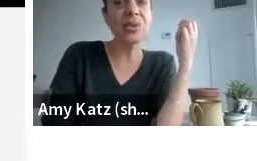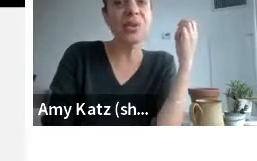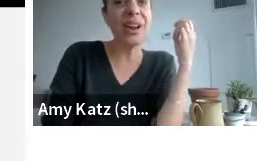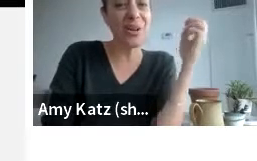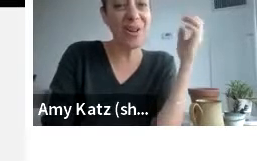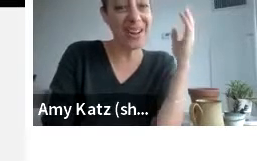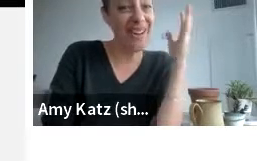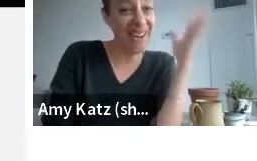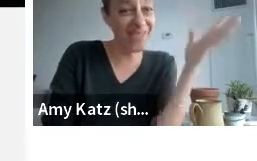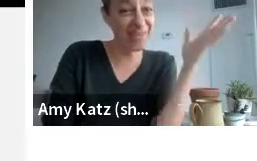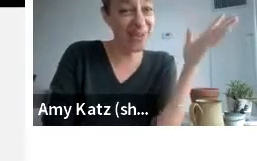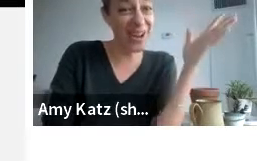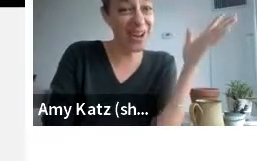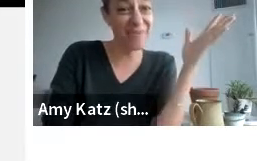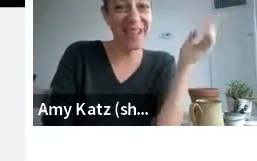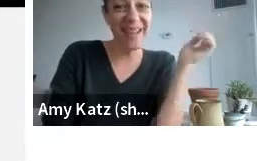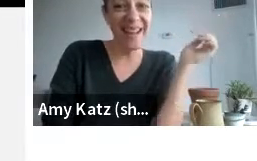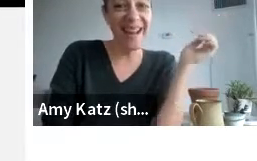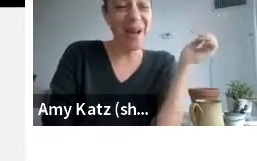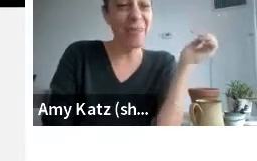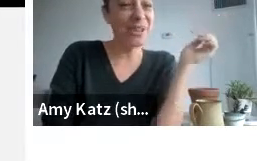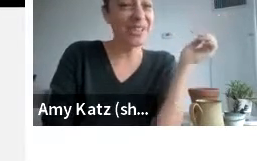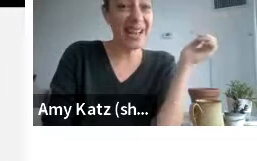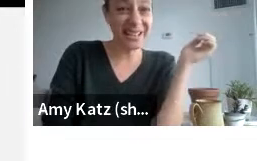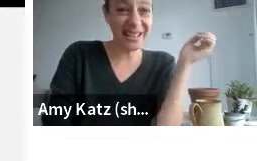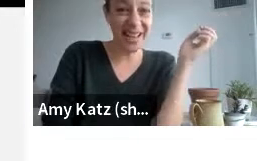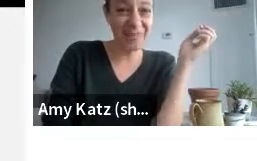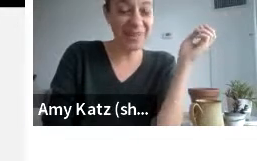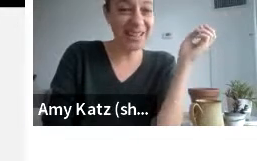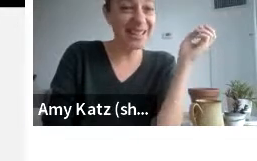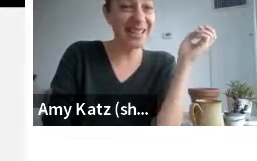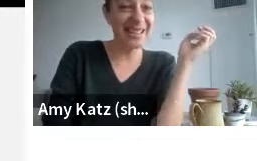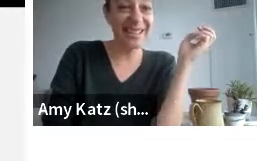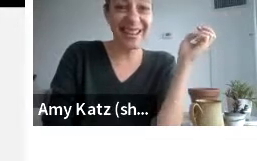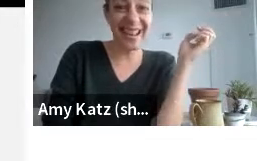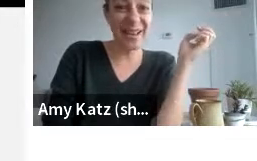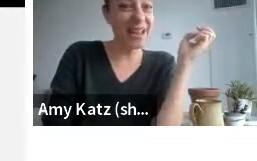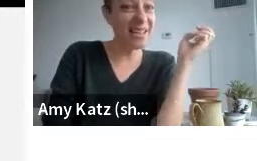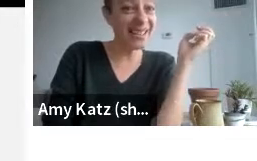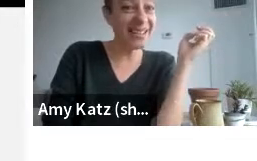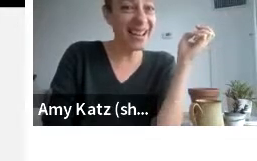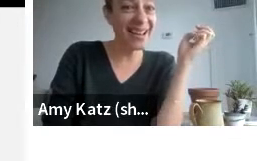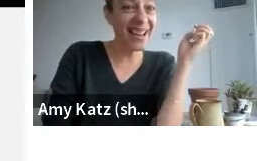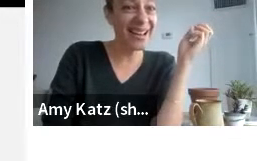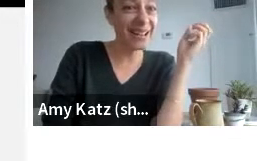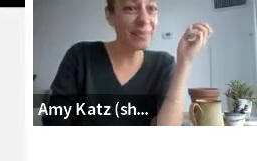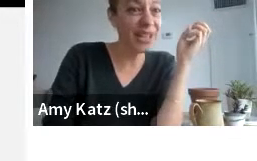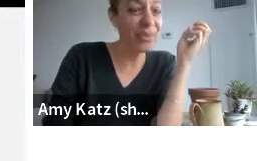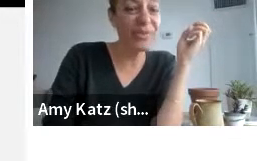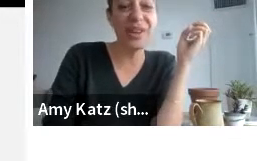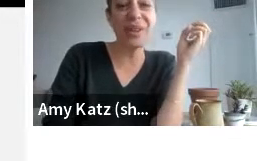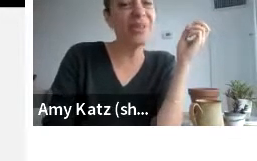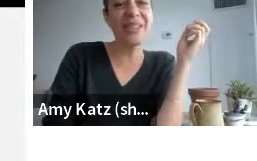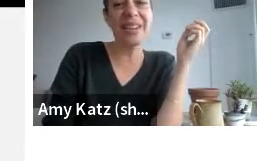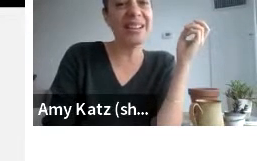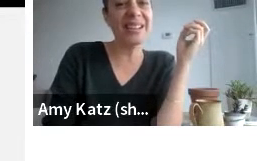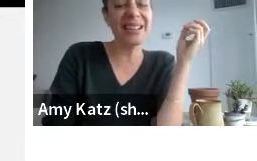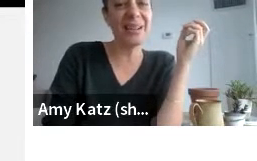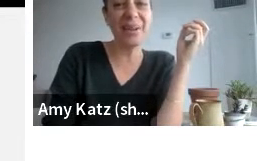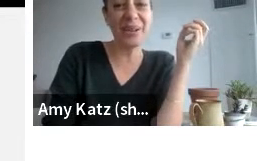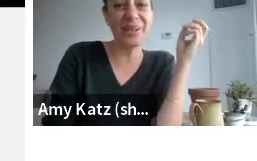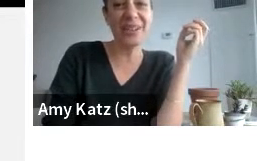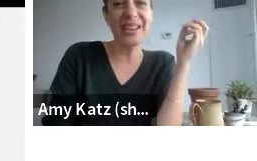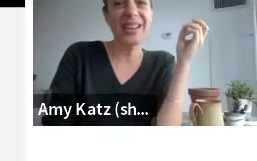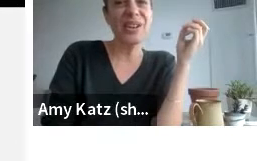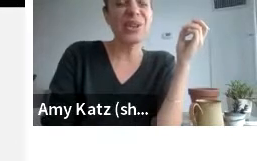virtual indoor air quality office program, which is the next slide, please. And my last slide, and something that we're very proud and